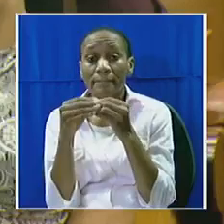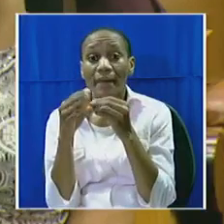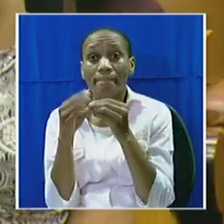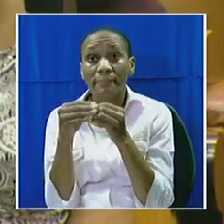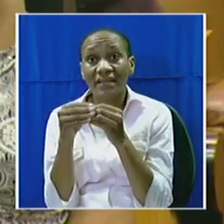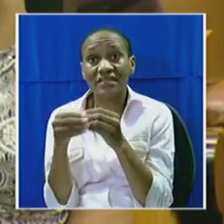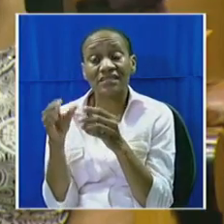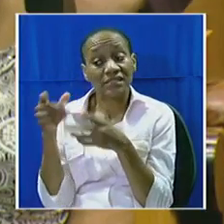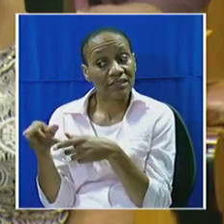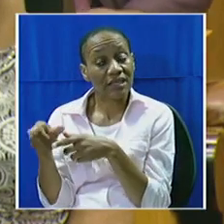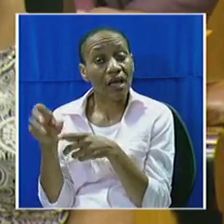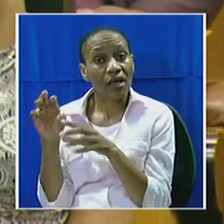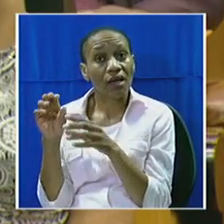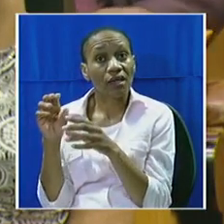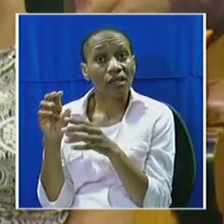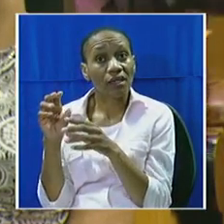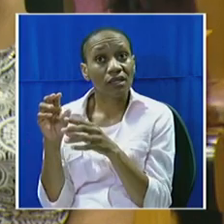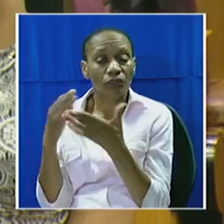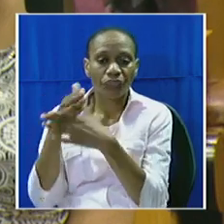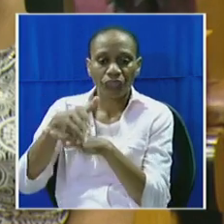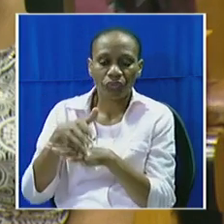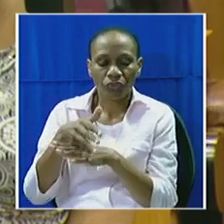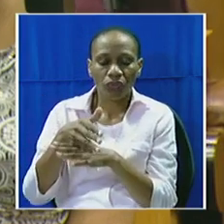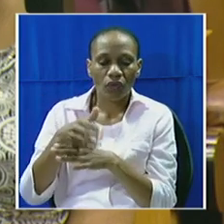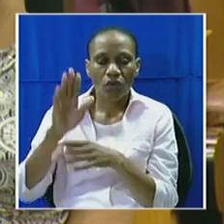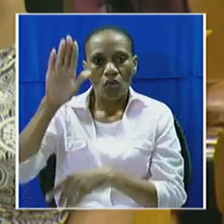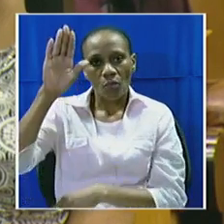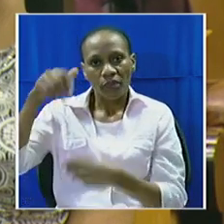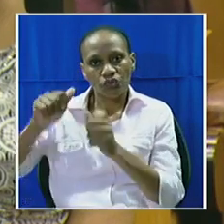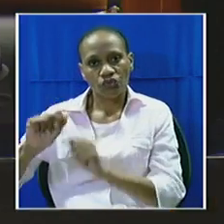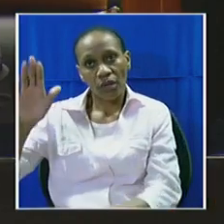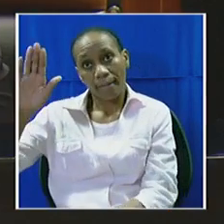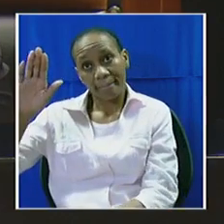of the City of Cape Town... Are you raising a hand, Honourable Member?